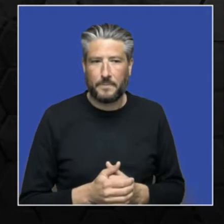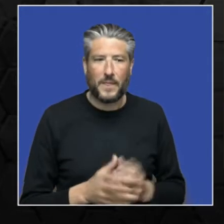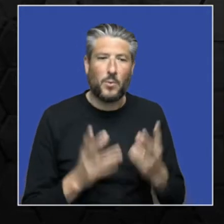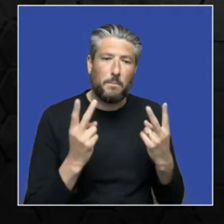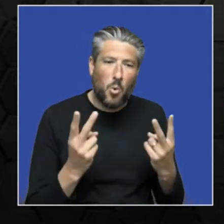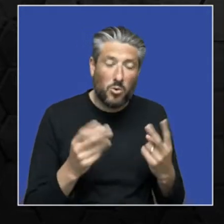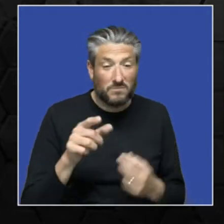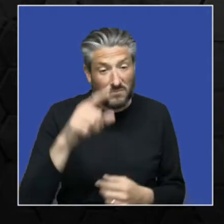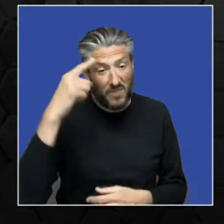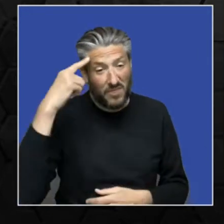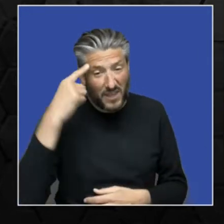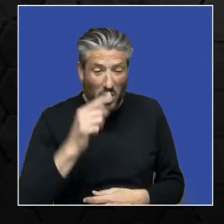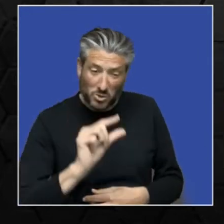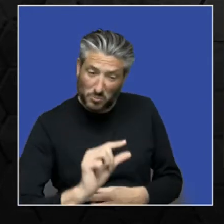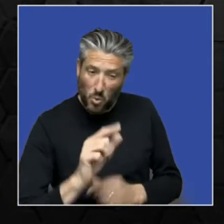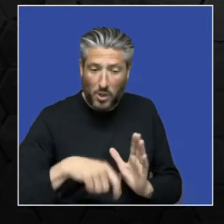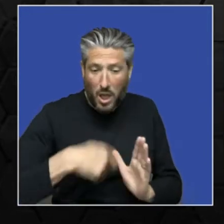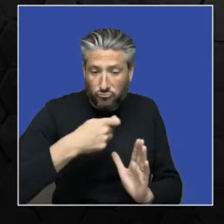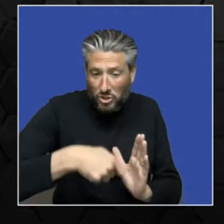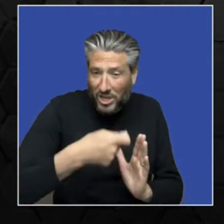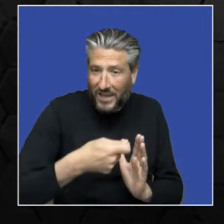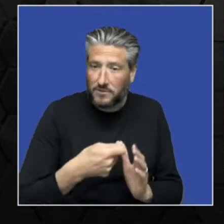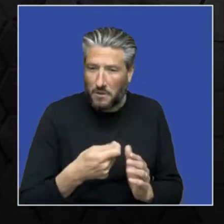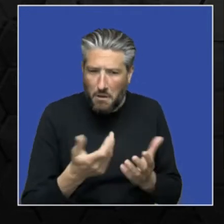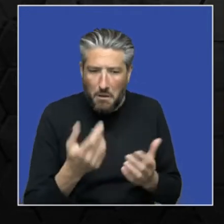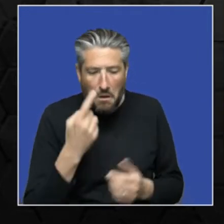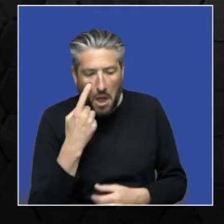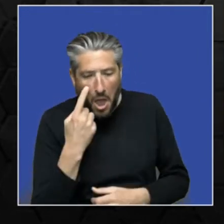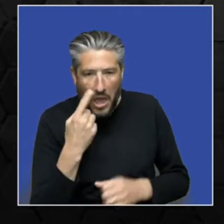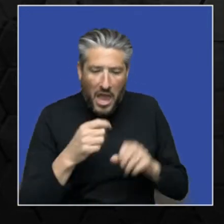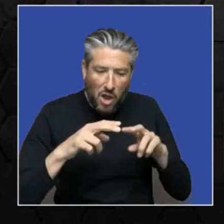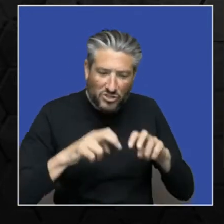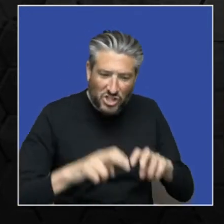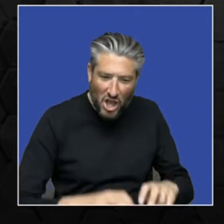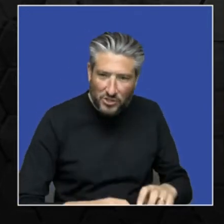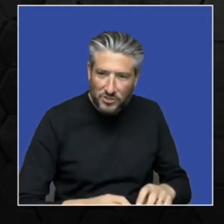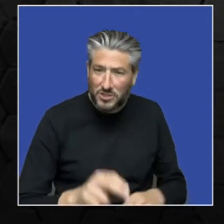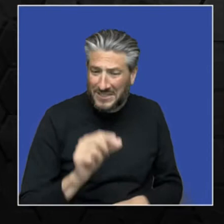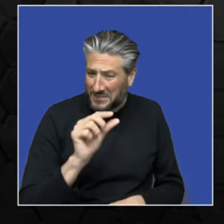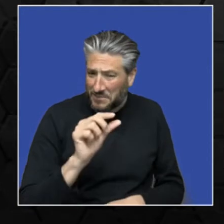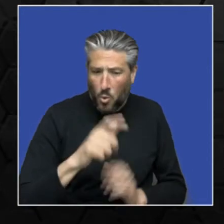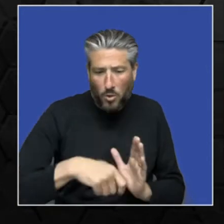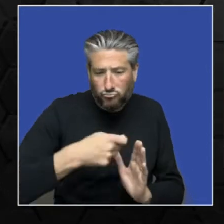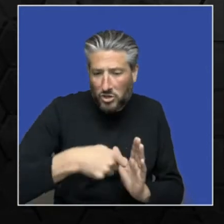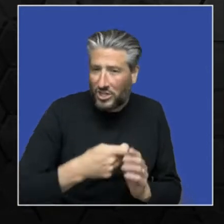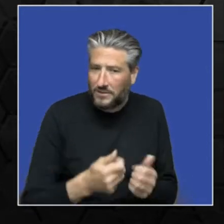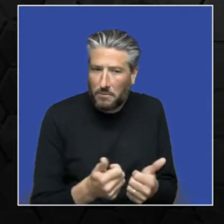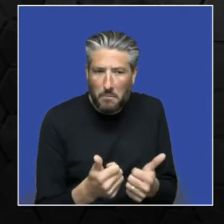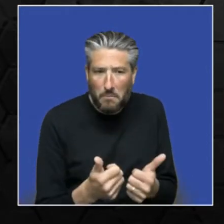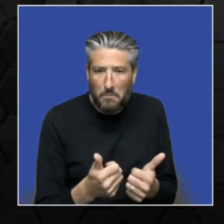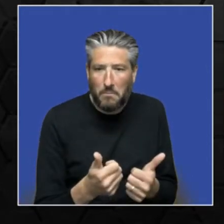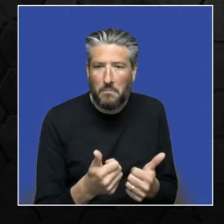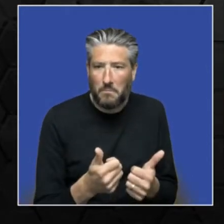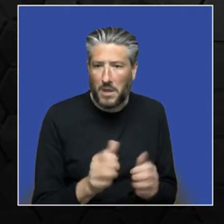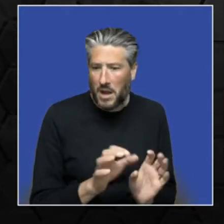research community is very encouraging. So I guess any basic project will be welcome at some or the other venue.